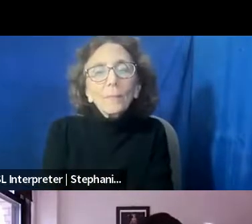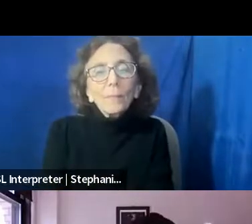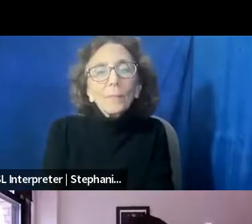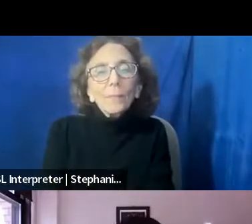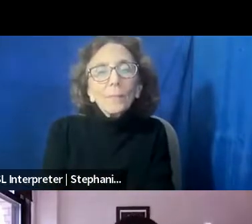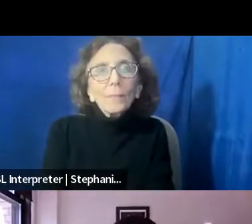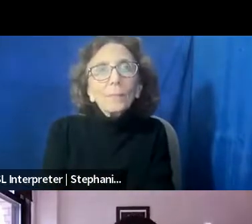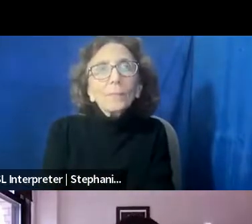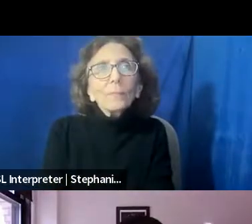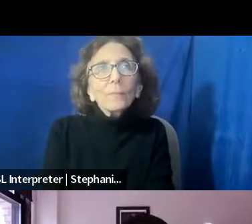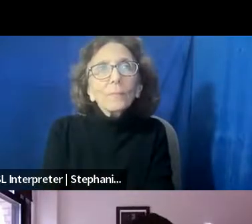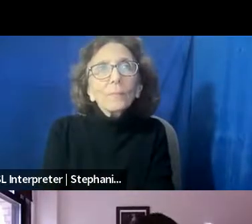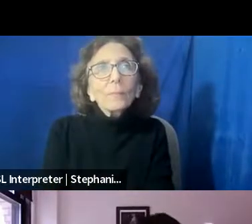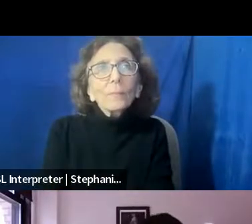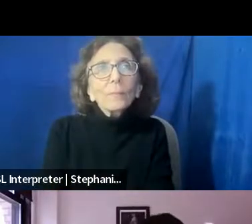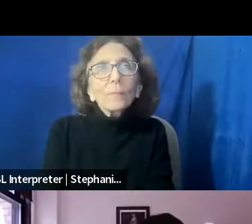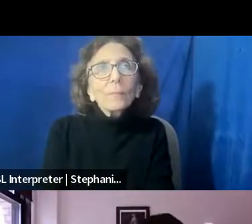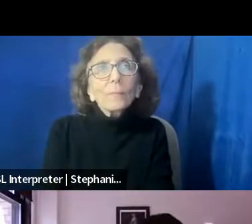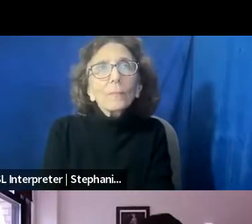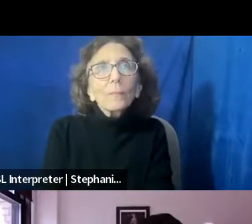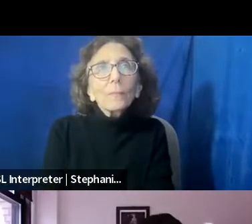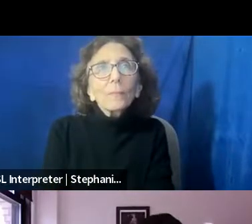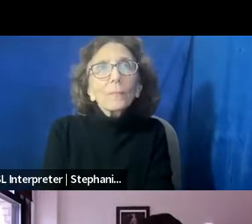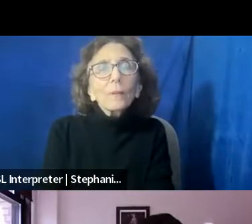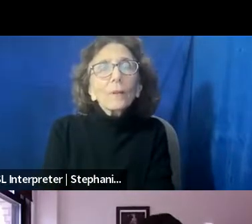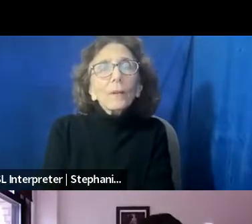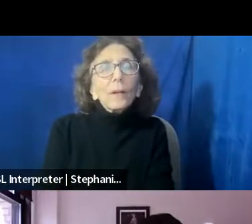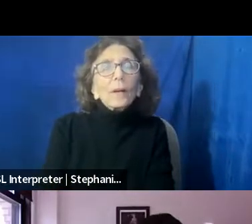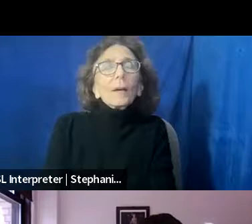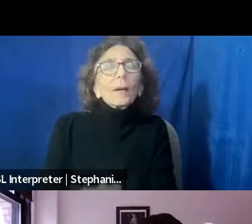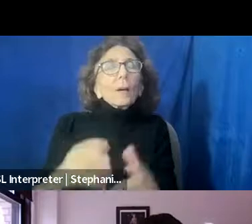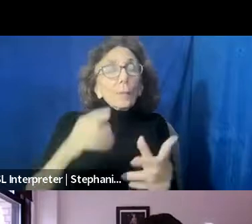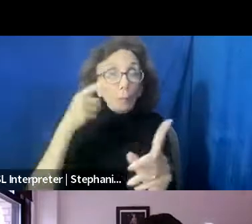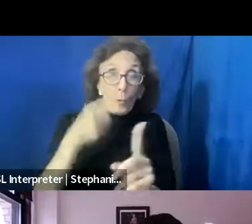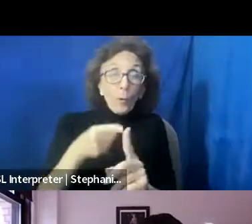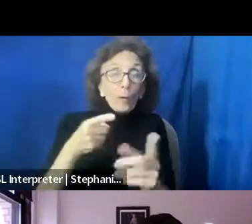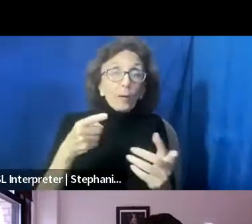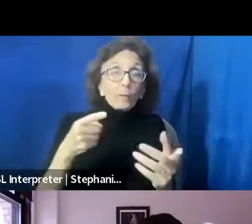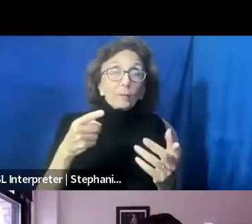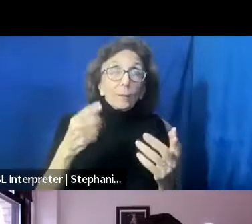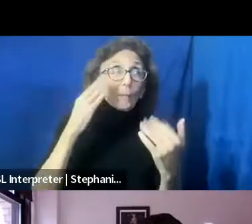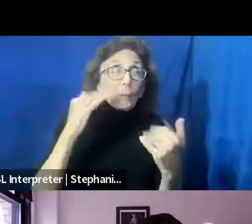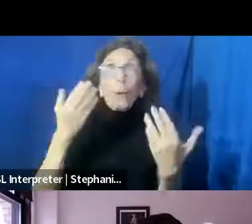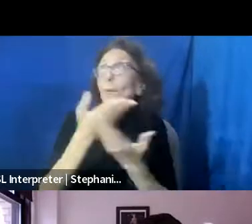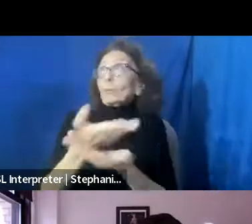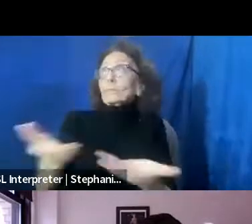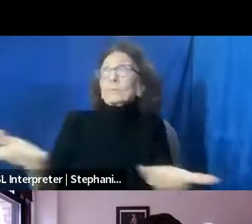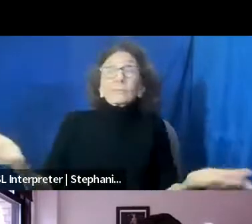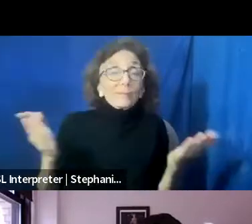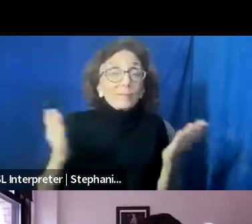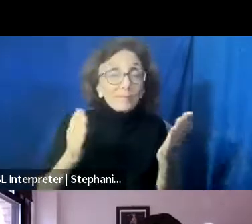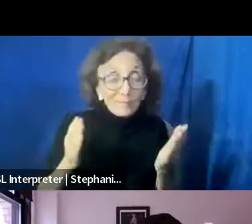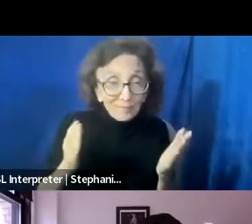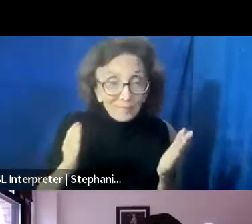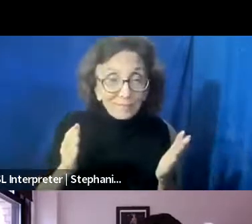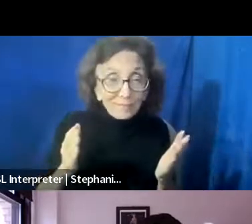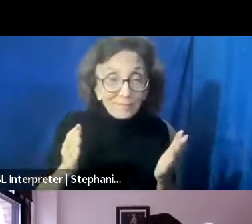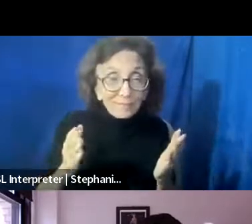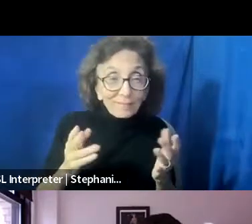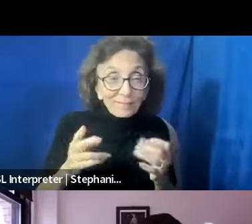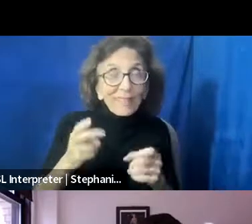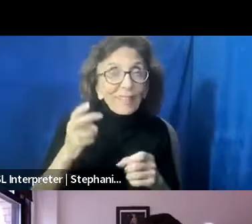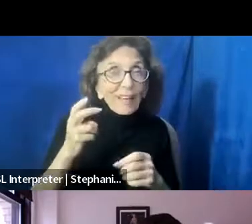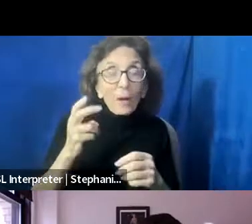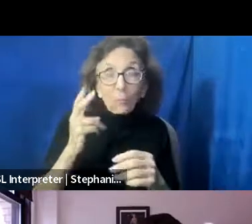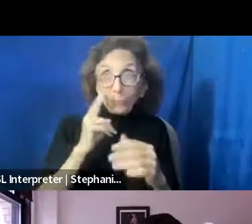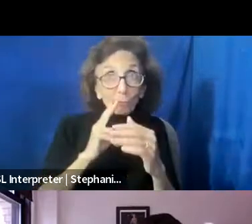I guess understanding that we are in a time of where it's especially difficult to predict what's